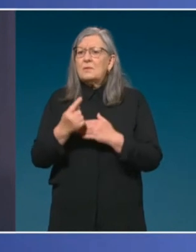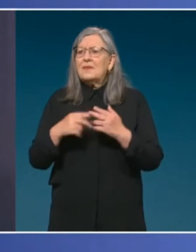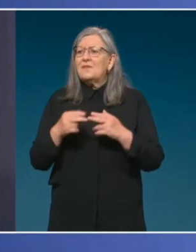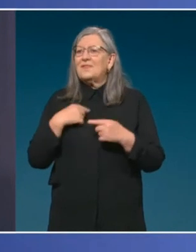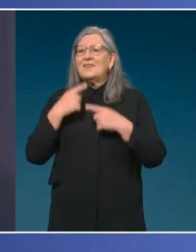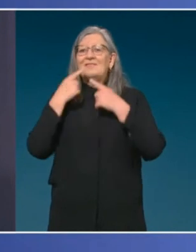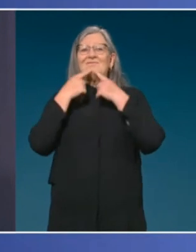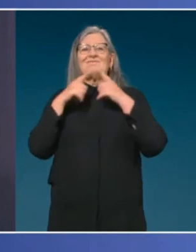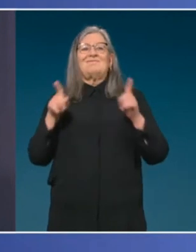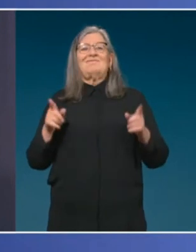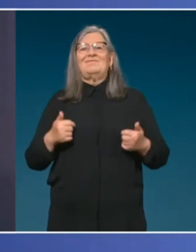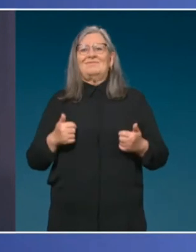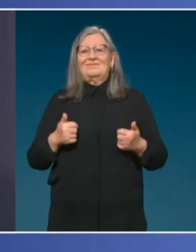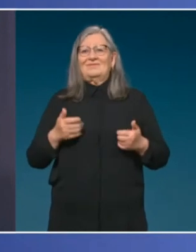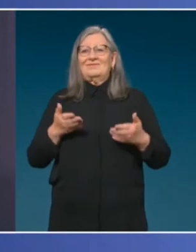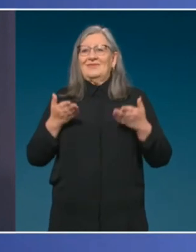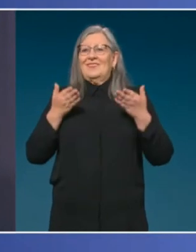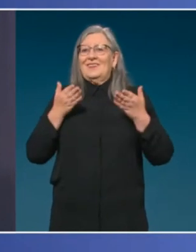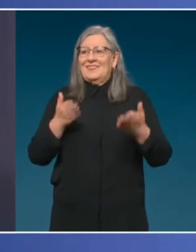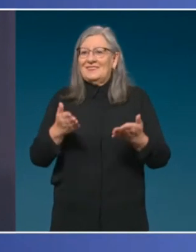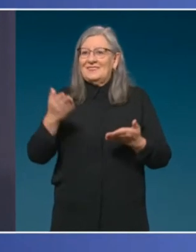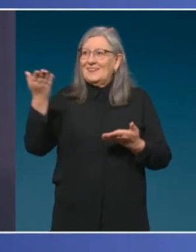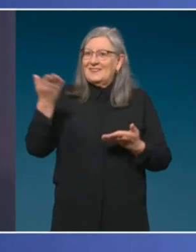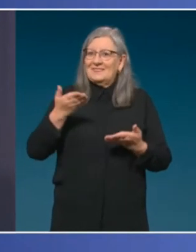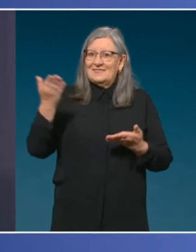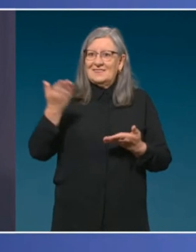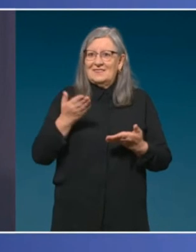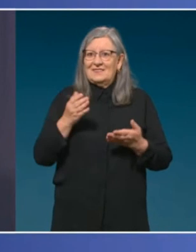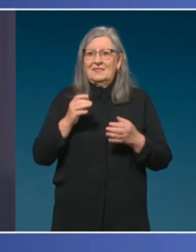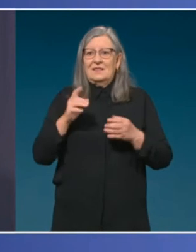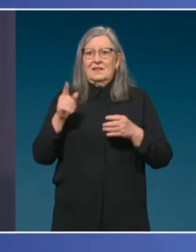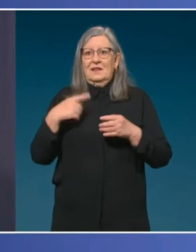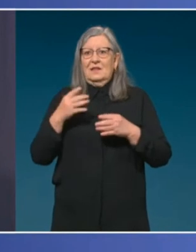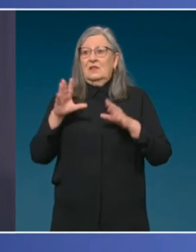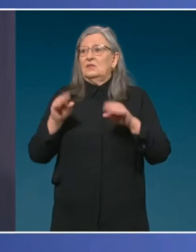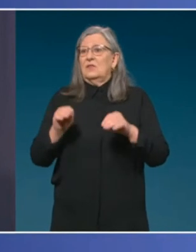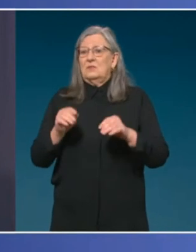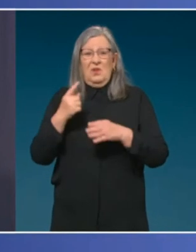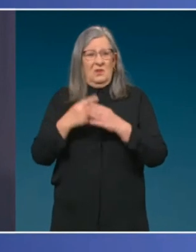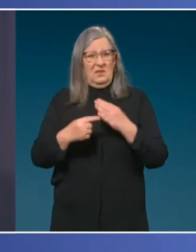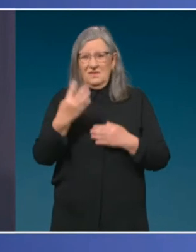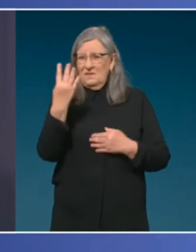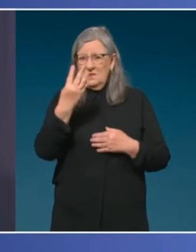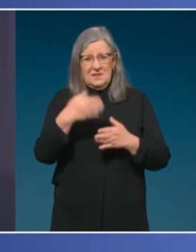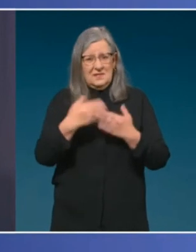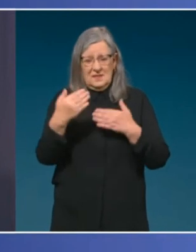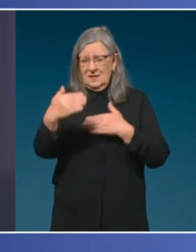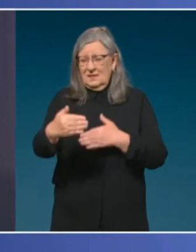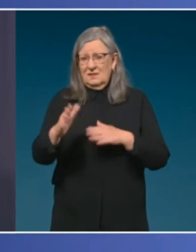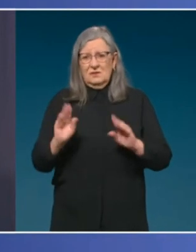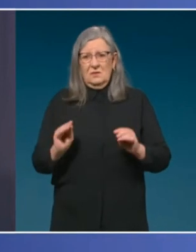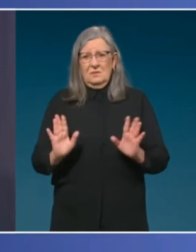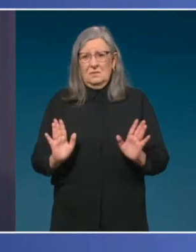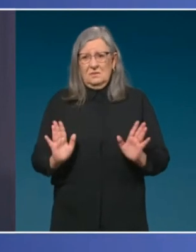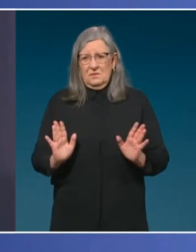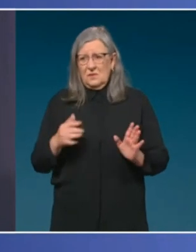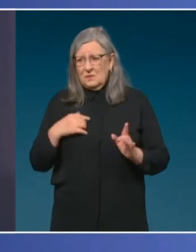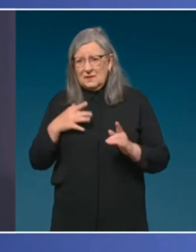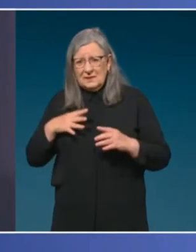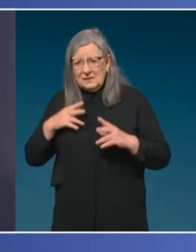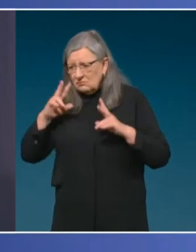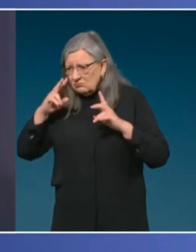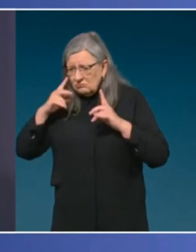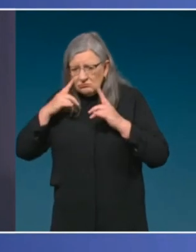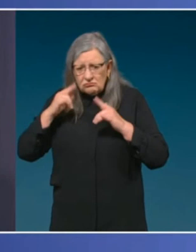opening, pausing it for a period of 14 days to gather the information that we need so that we can be best prepared to deal with the Omicron variant. That